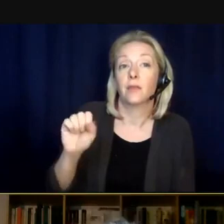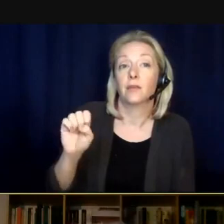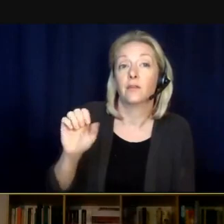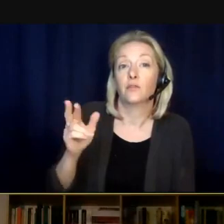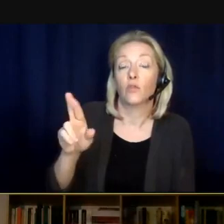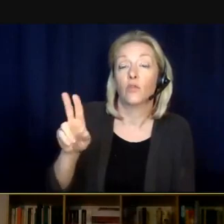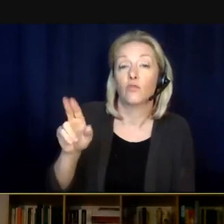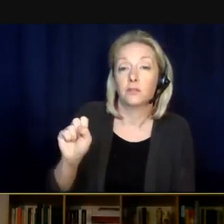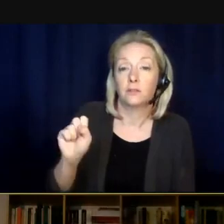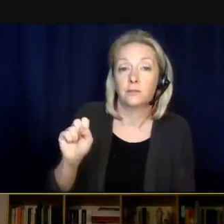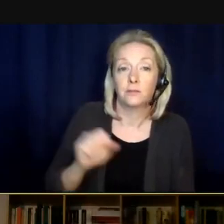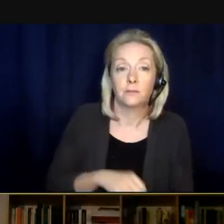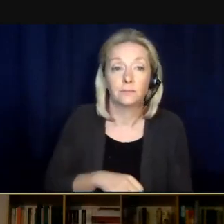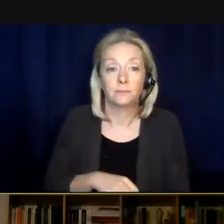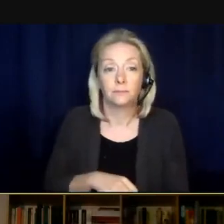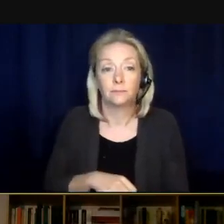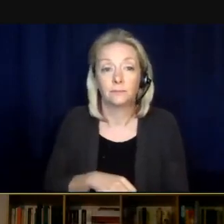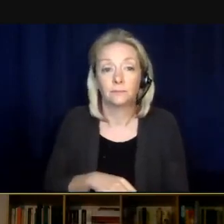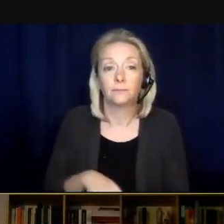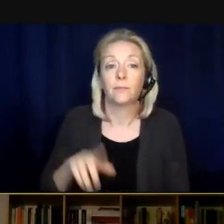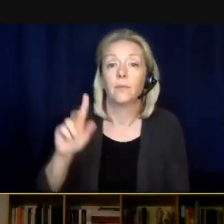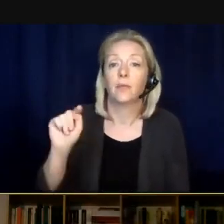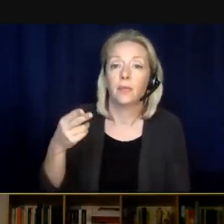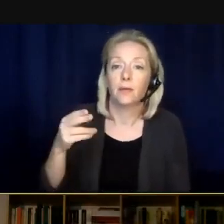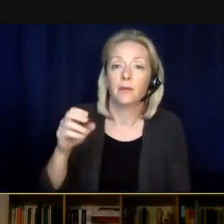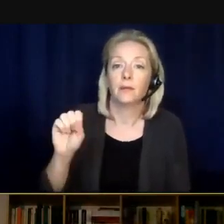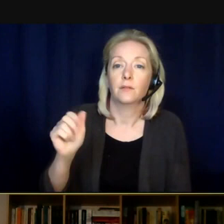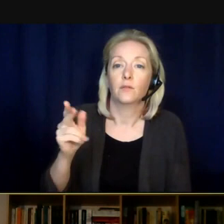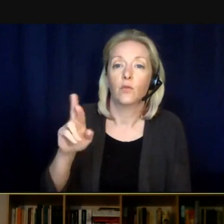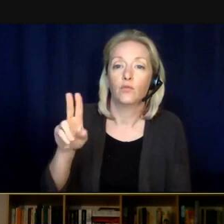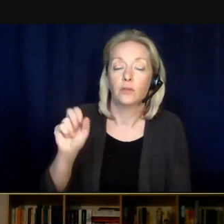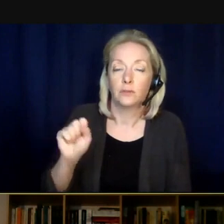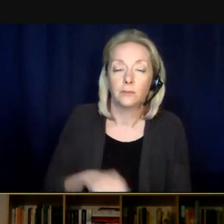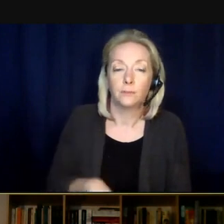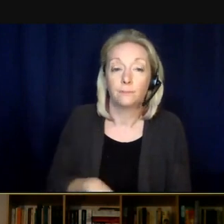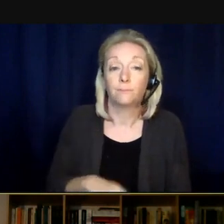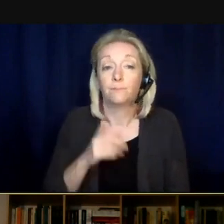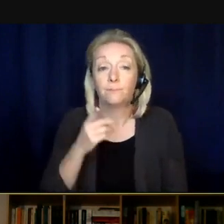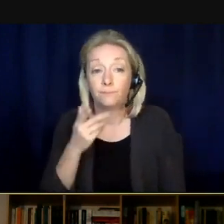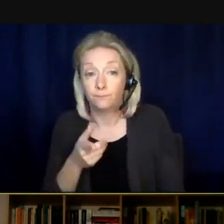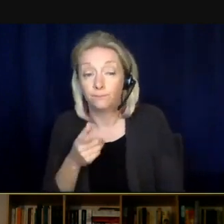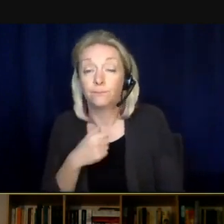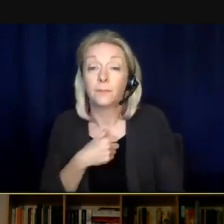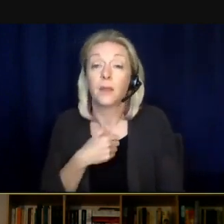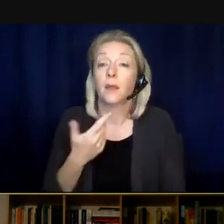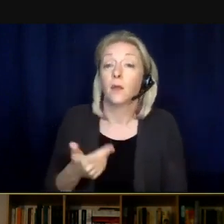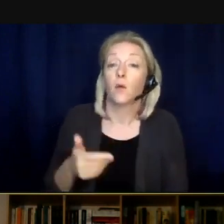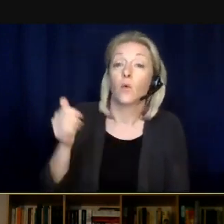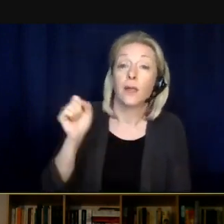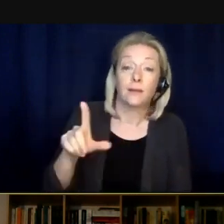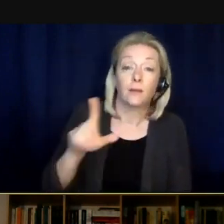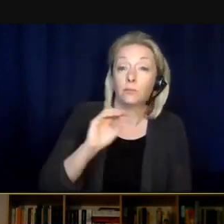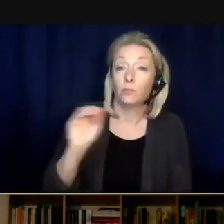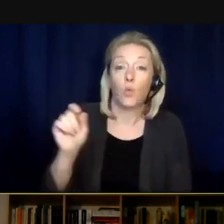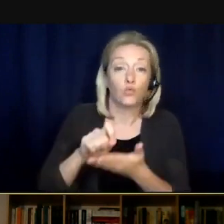With the thesaurus, as you know, sign language, because it's not written,